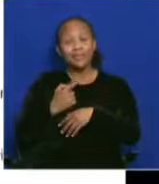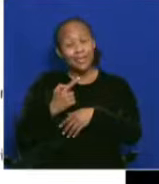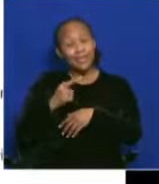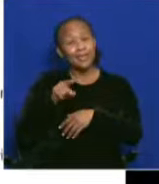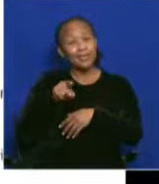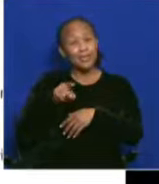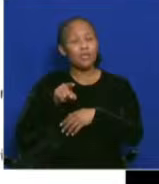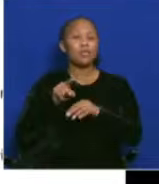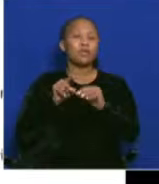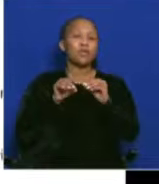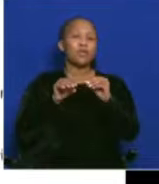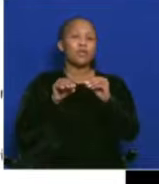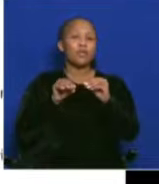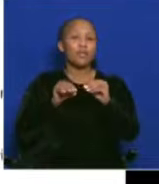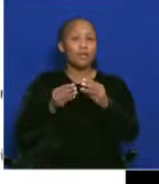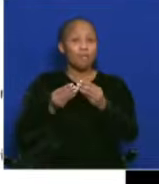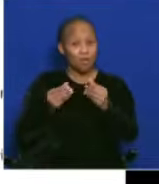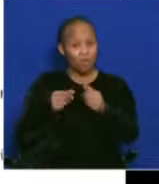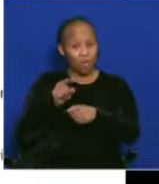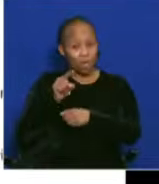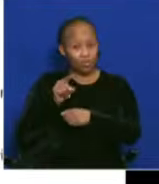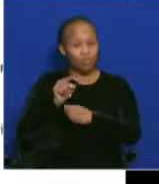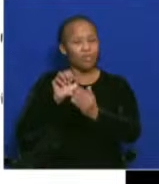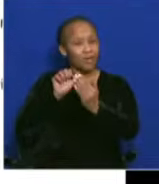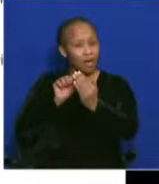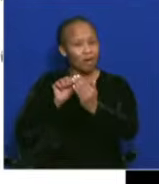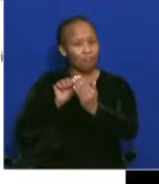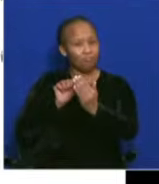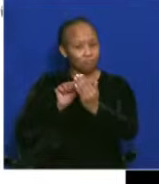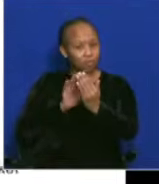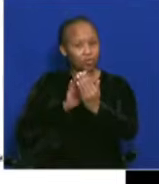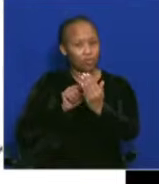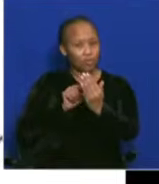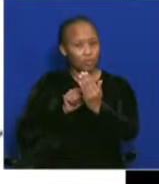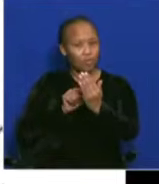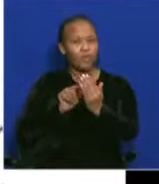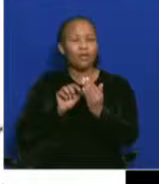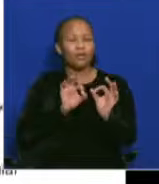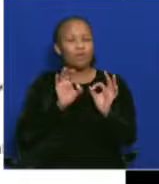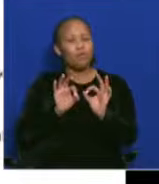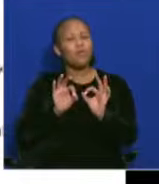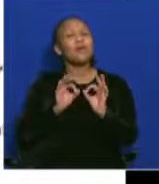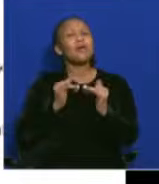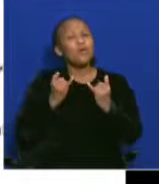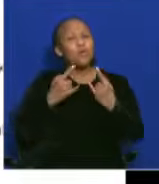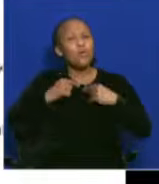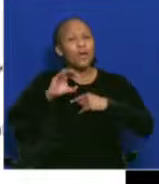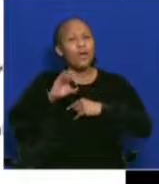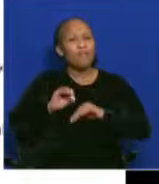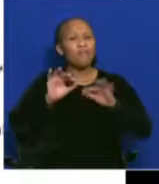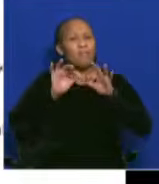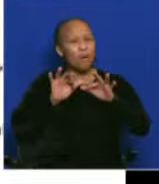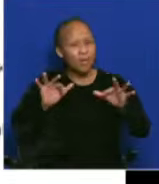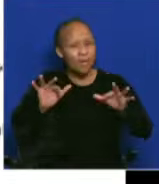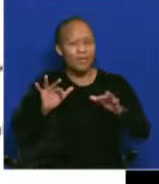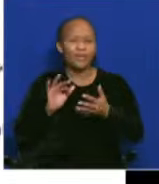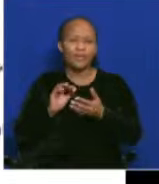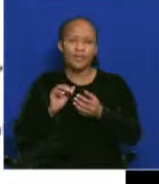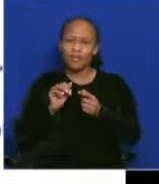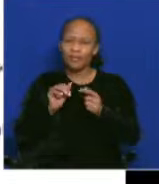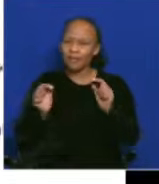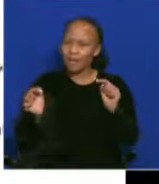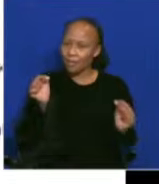caution. Industry bodies perform an important role in the public debate. However, they are not independent regulators, courts,